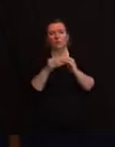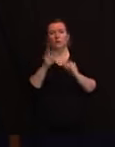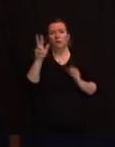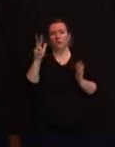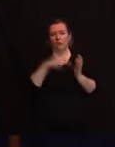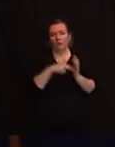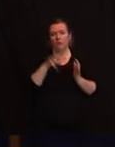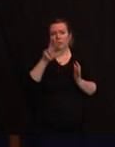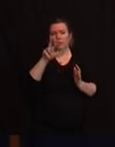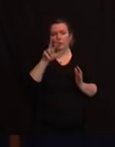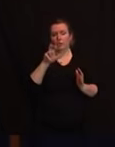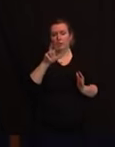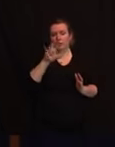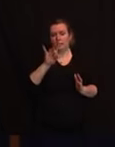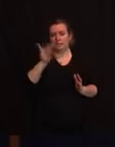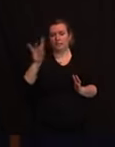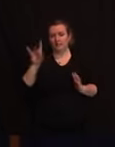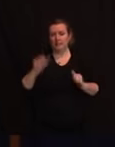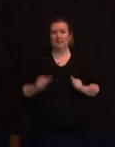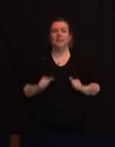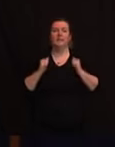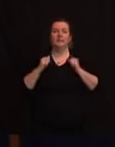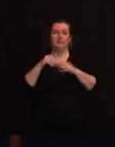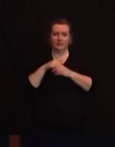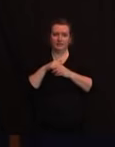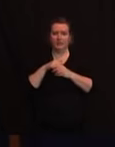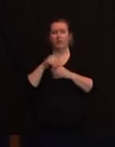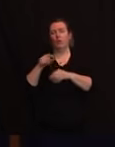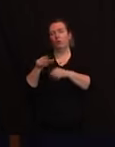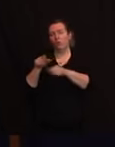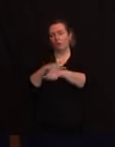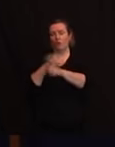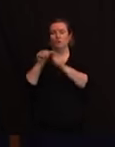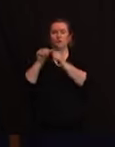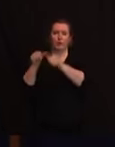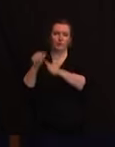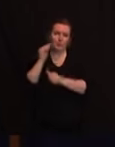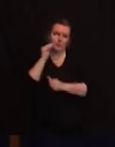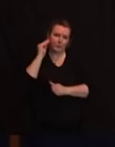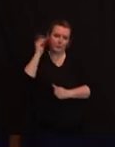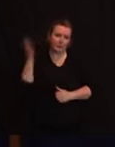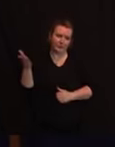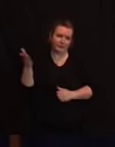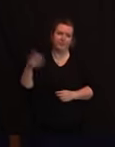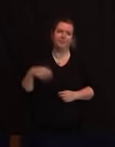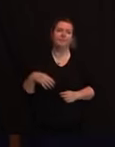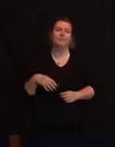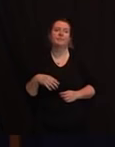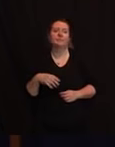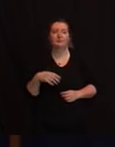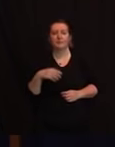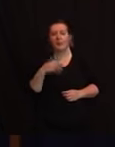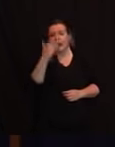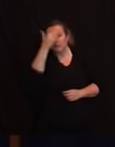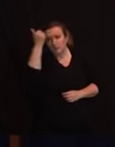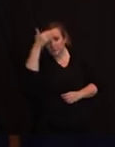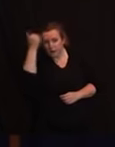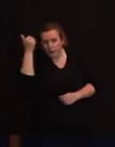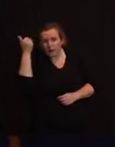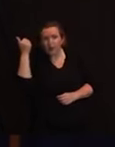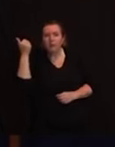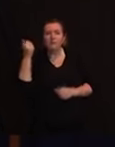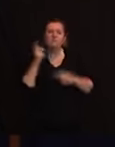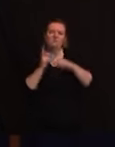3,388 residents in our long-term care, assisted living, and dementia facilities testing positive